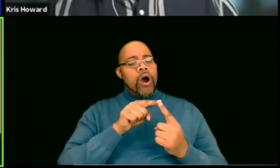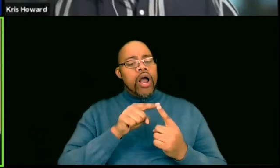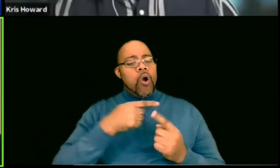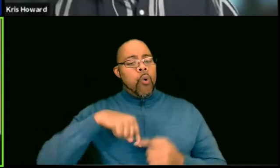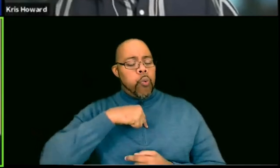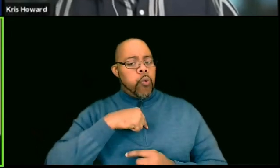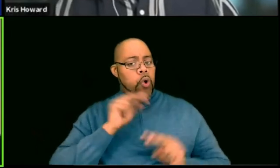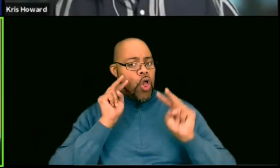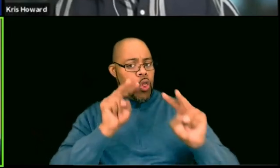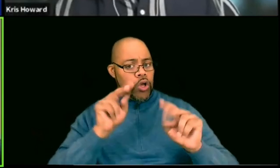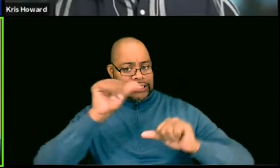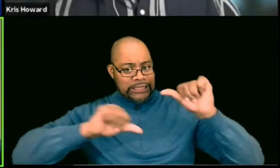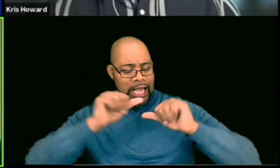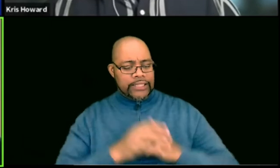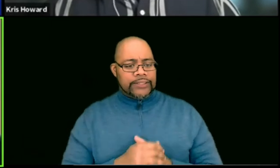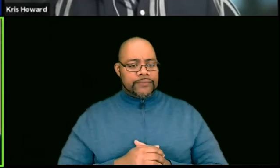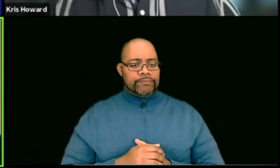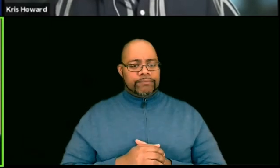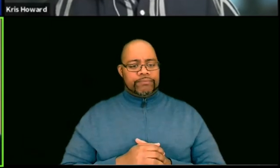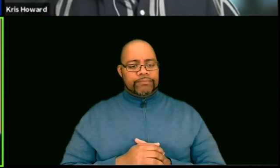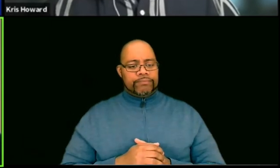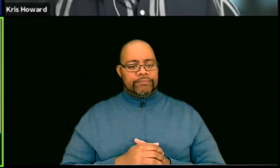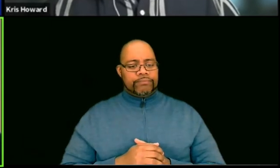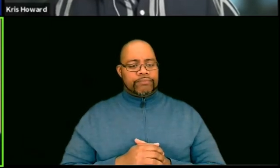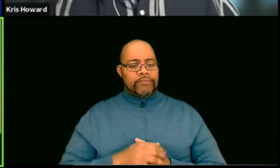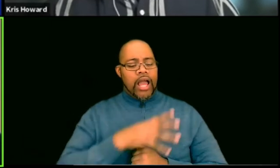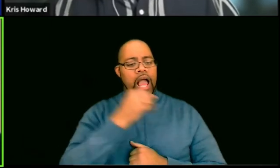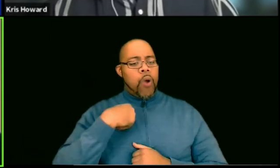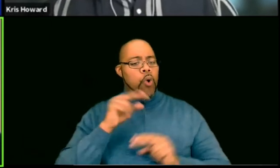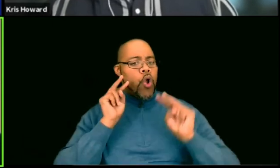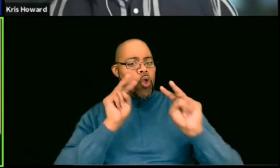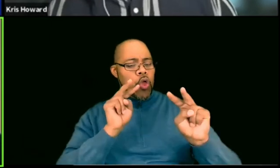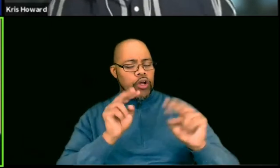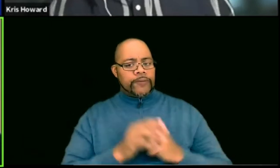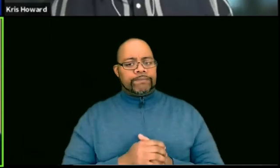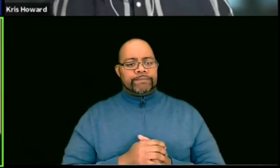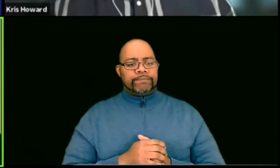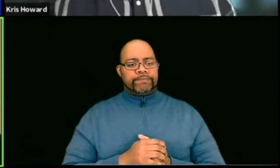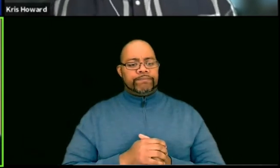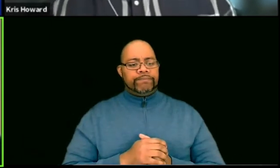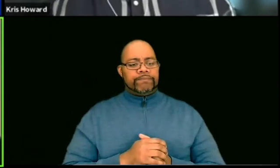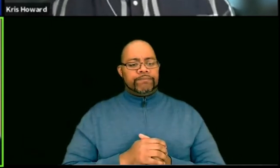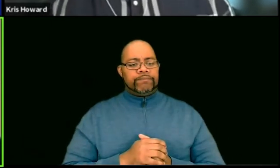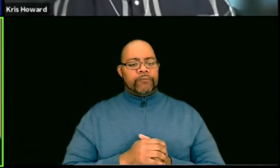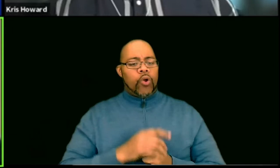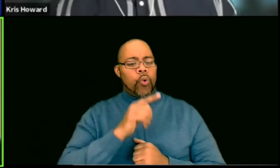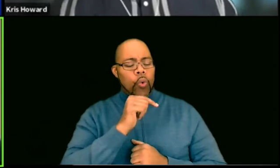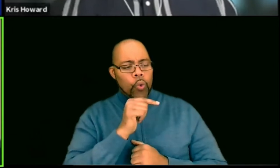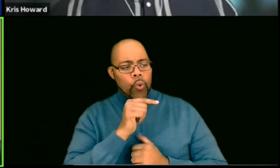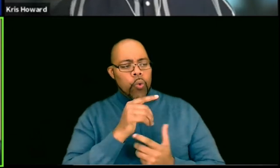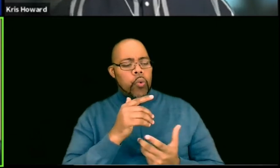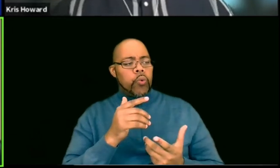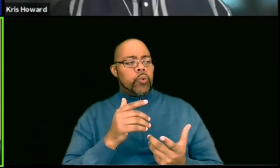when we look at science and we look at